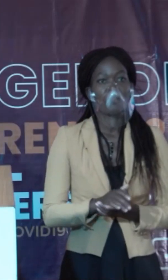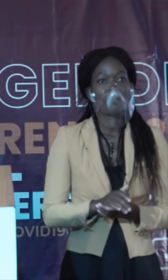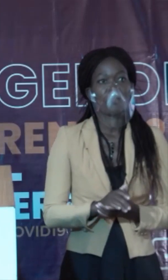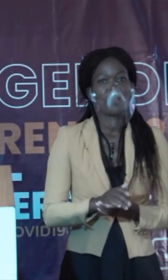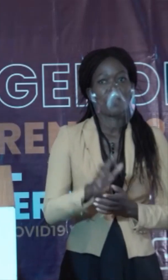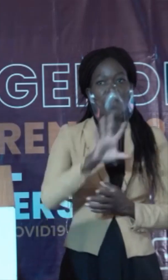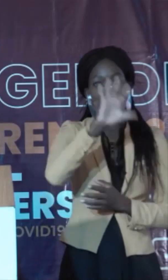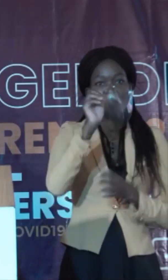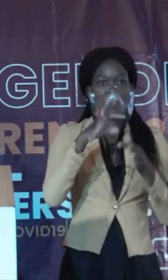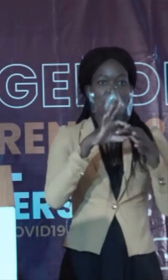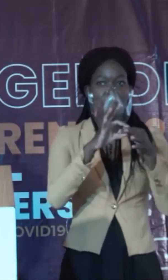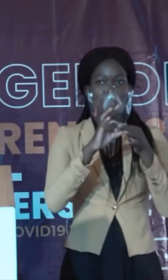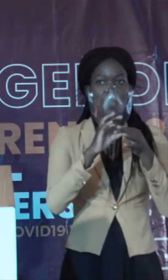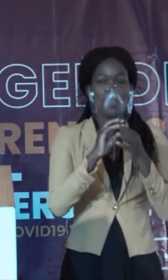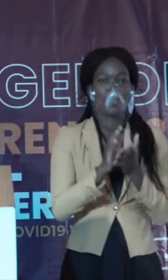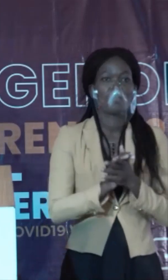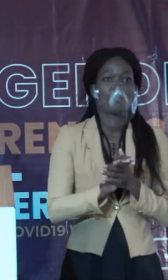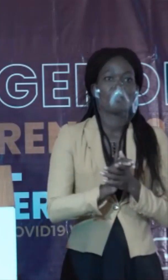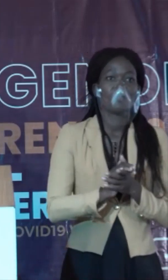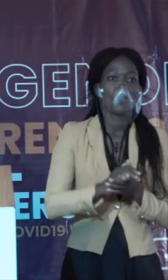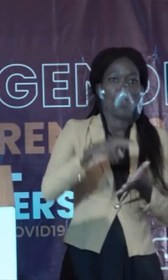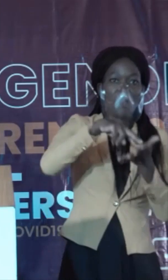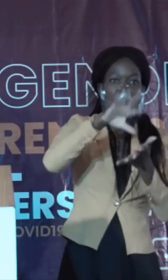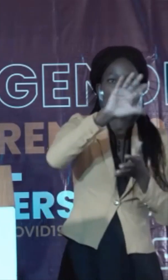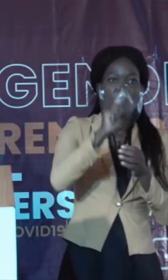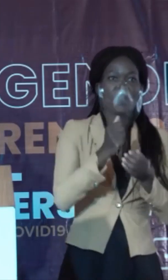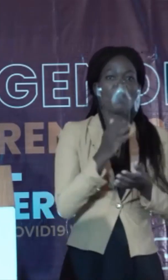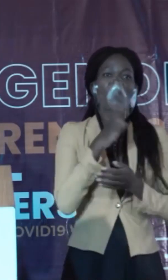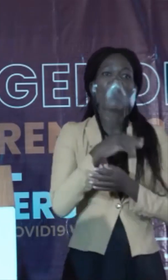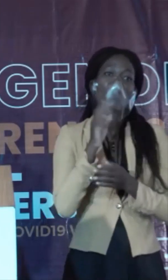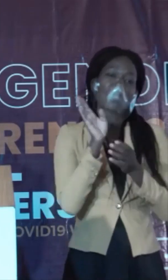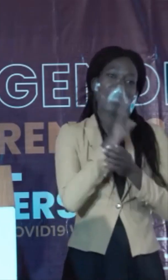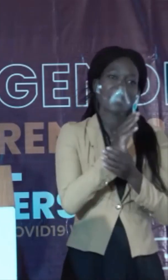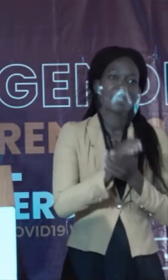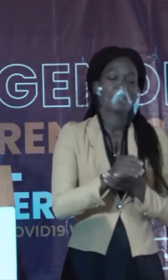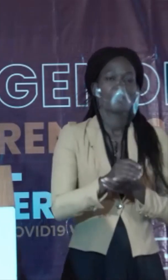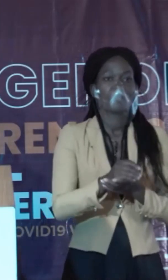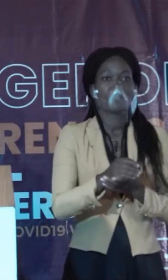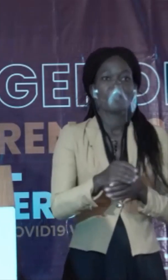marriage, but who is also the Global Board Chairperson for Action Aid.